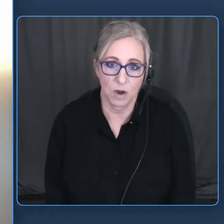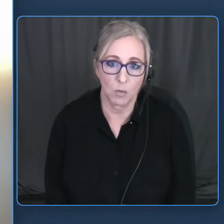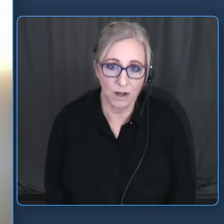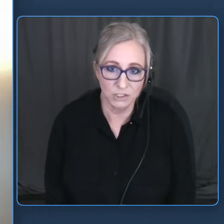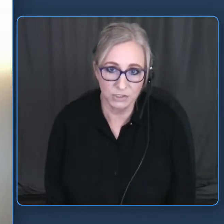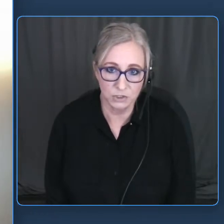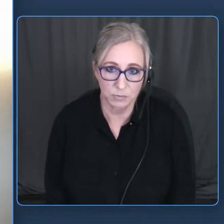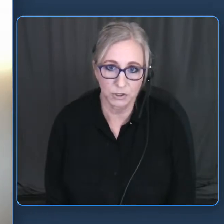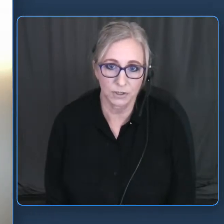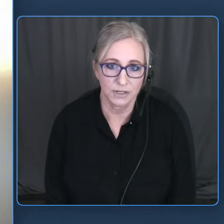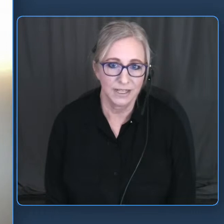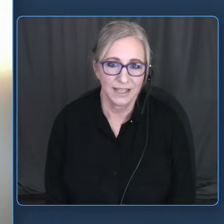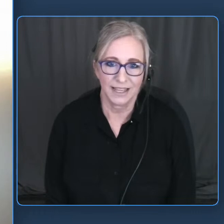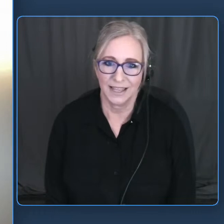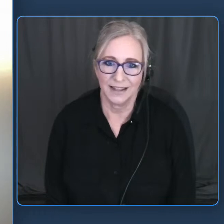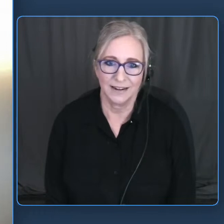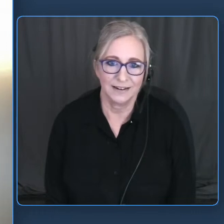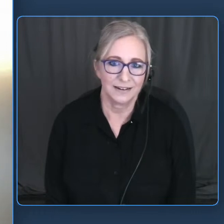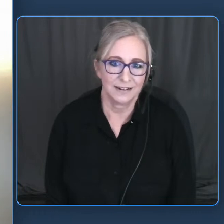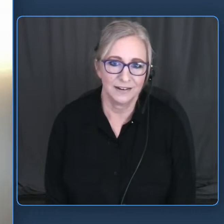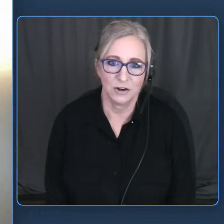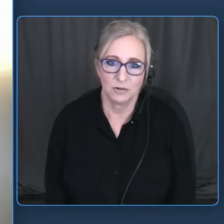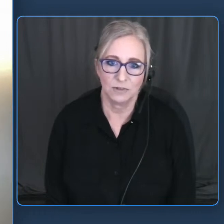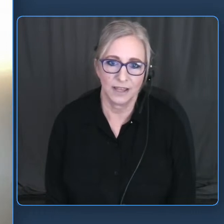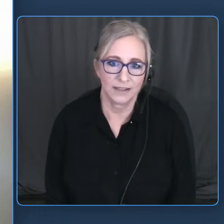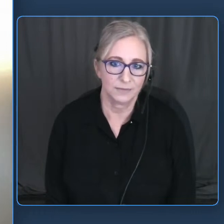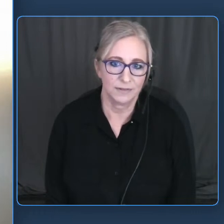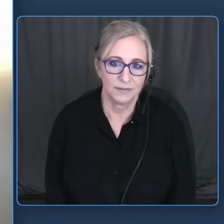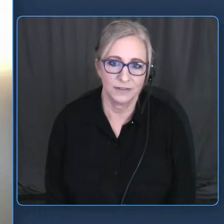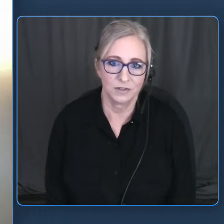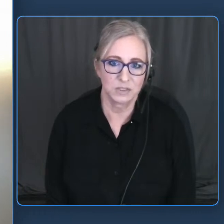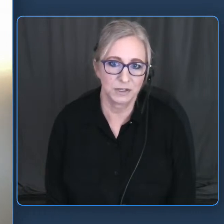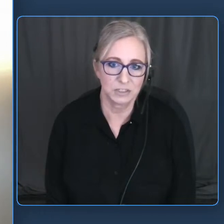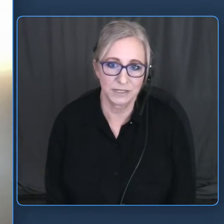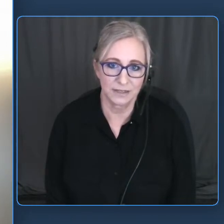oftentimes, I'll watch the interpreter, and,